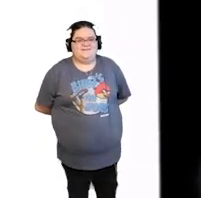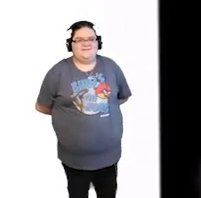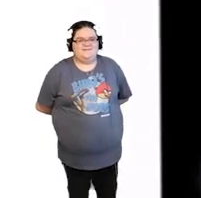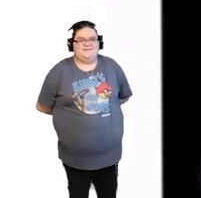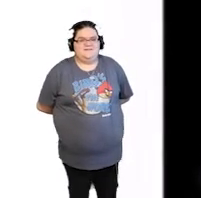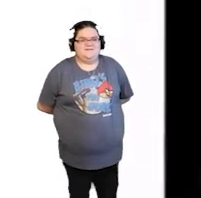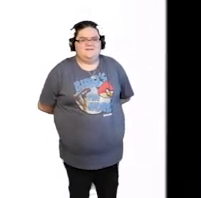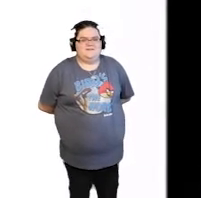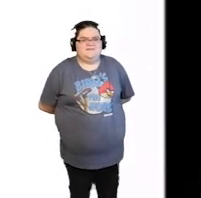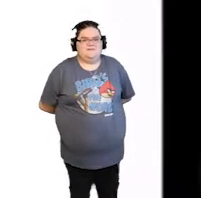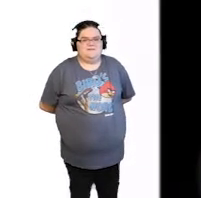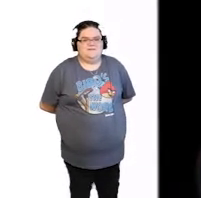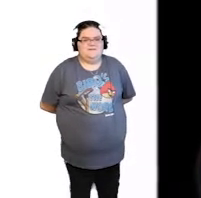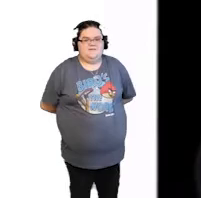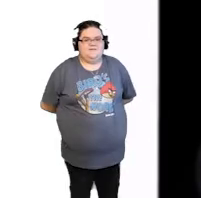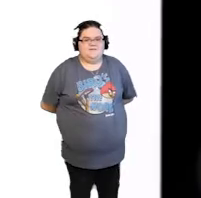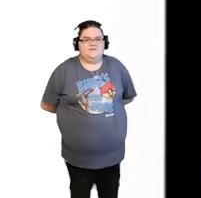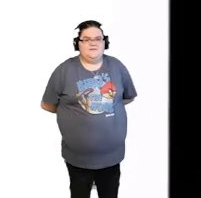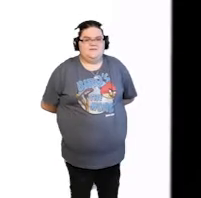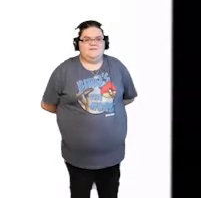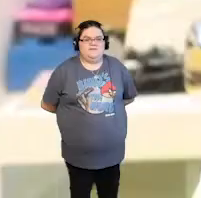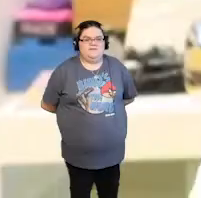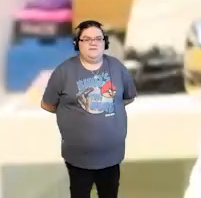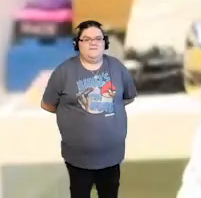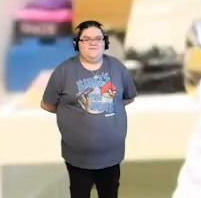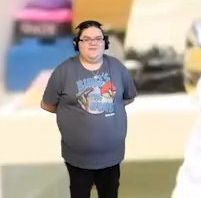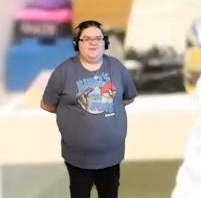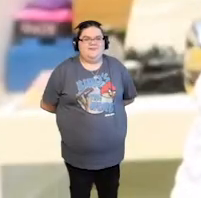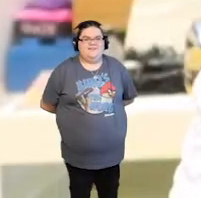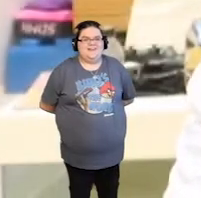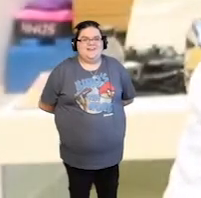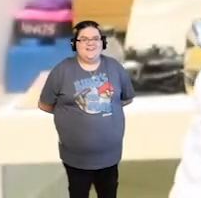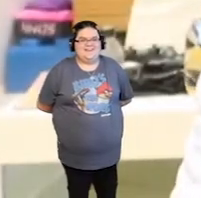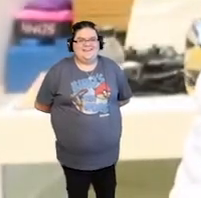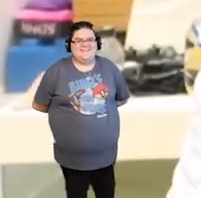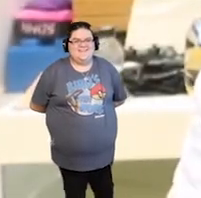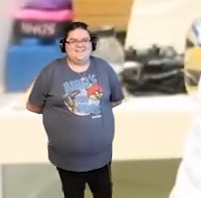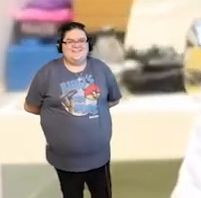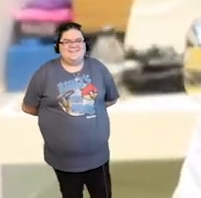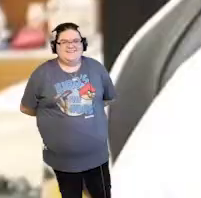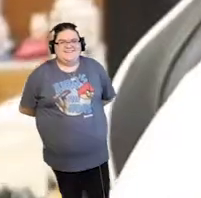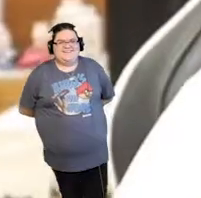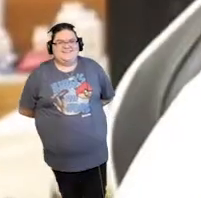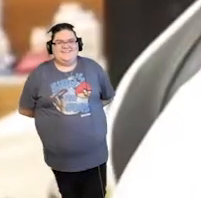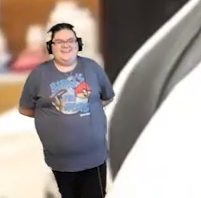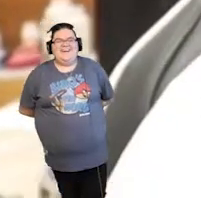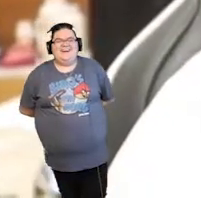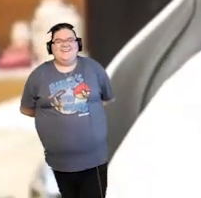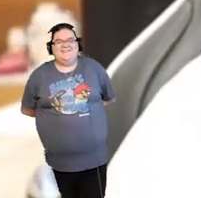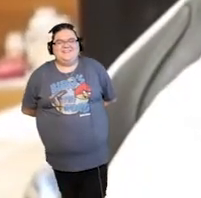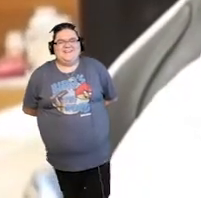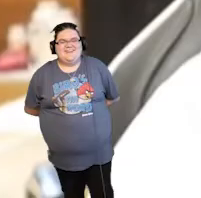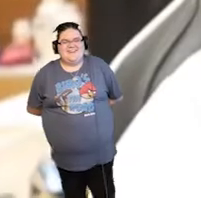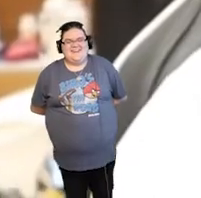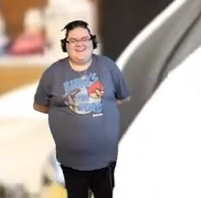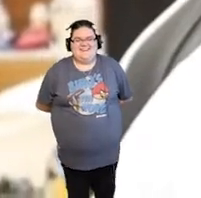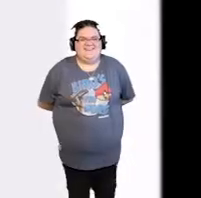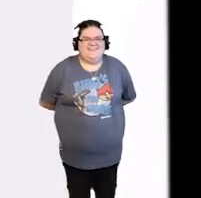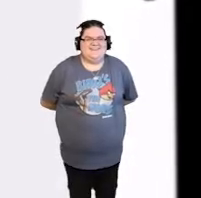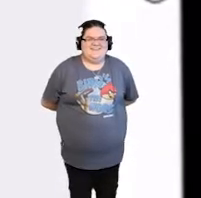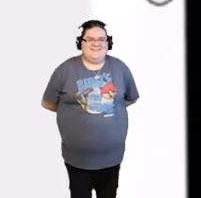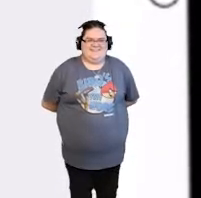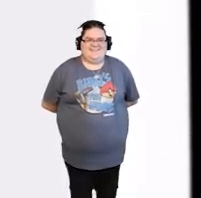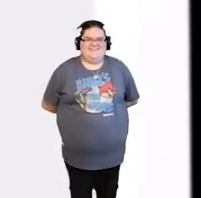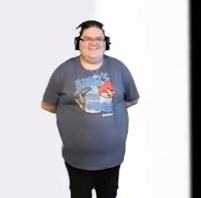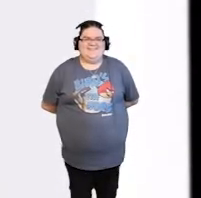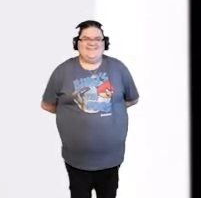songs, either How It Feel or Millions. How It Feel. How It Feel. How It Feel? Okay. Do not do Millions. All right, I'm excited to see this.